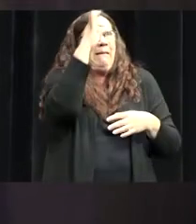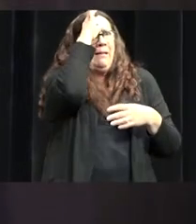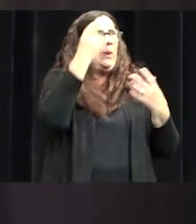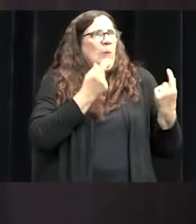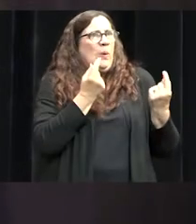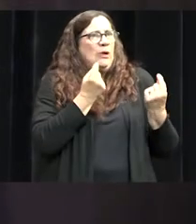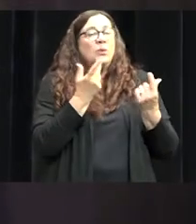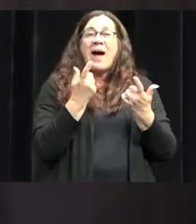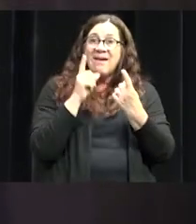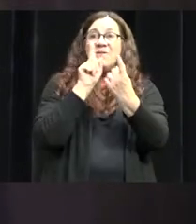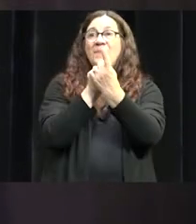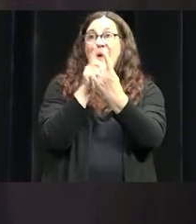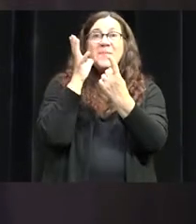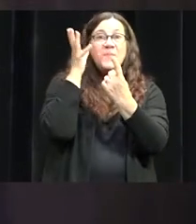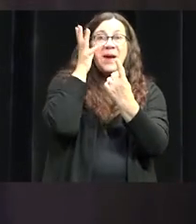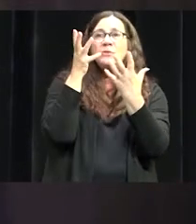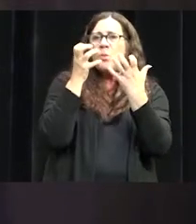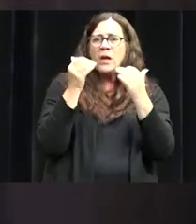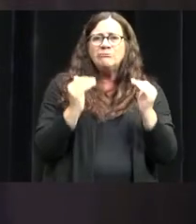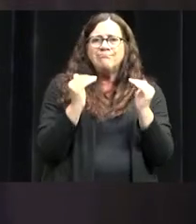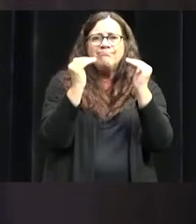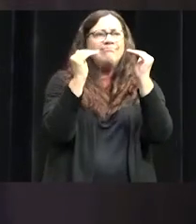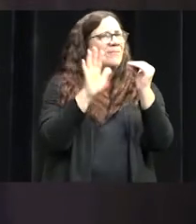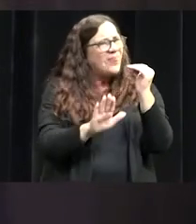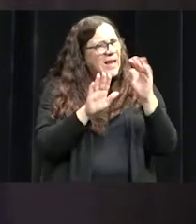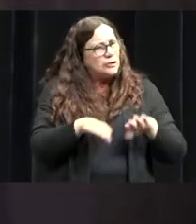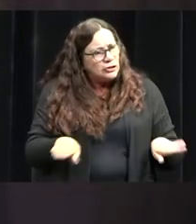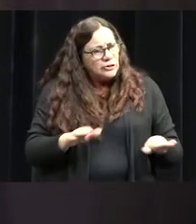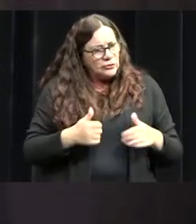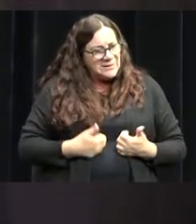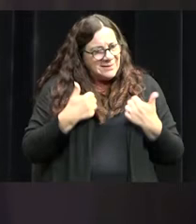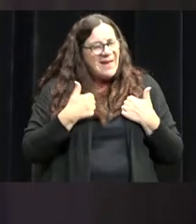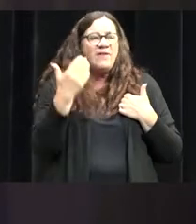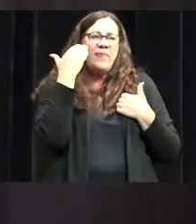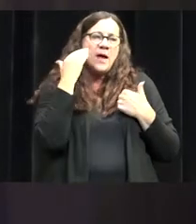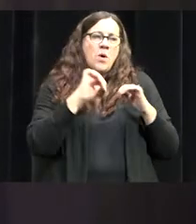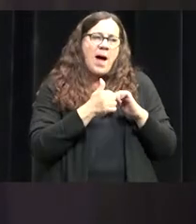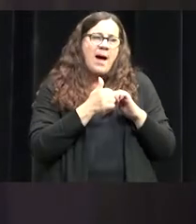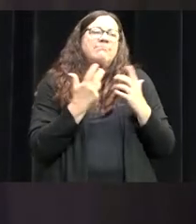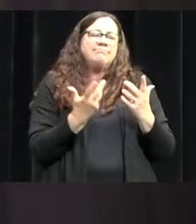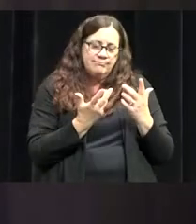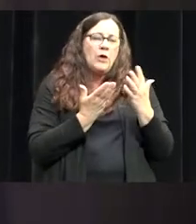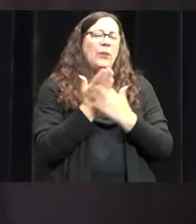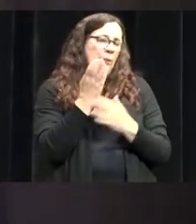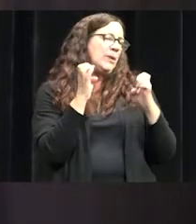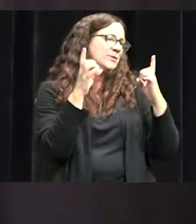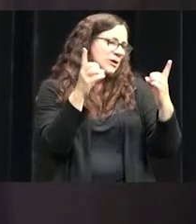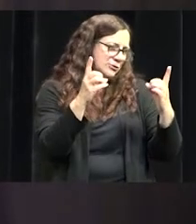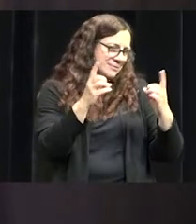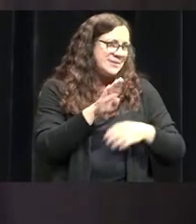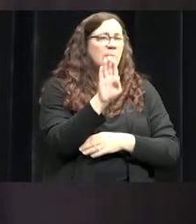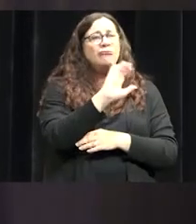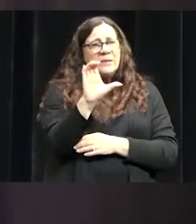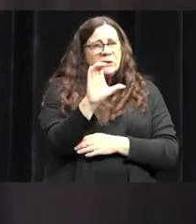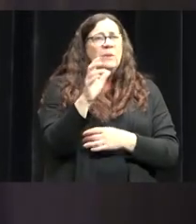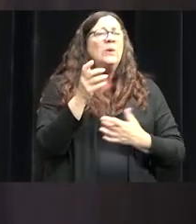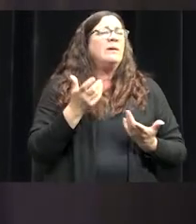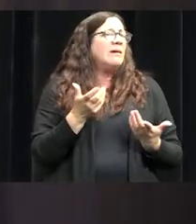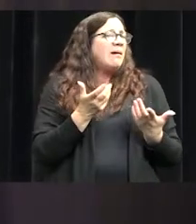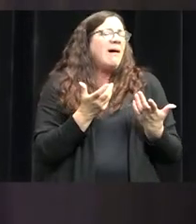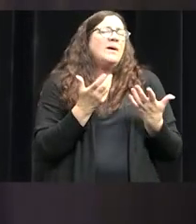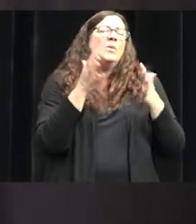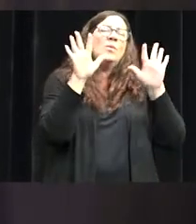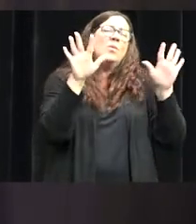children and know that path starts with an education bristol community college was kind enough to throw open its doors to